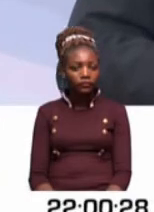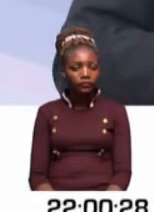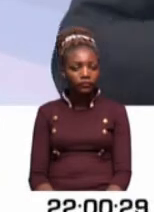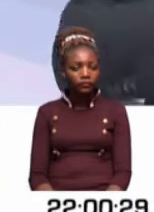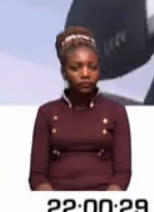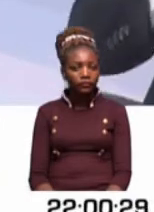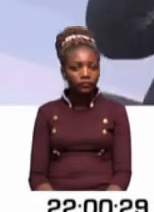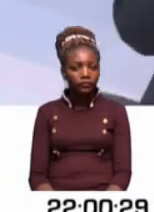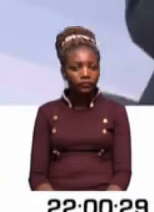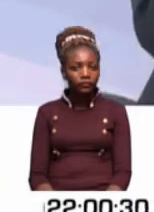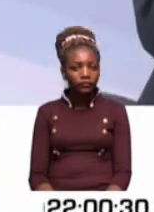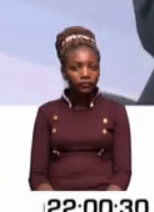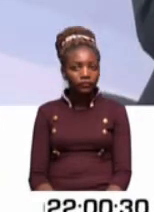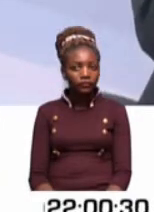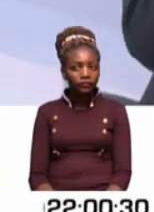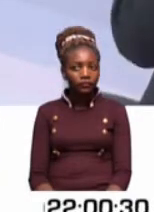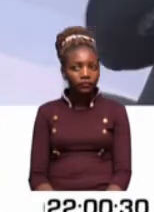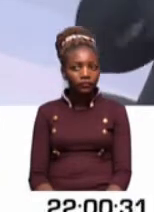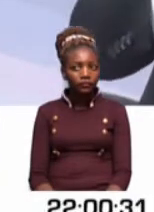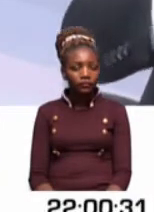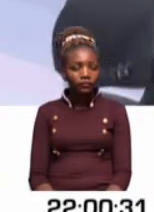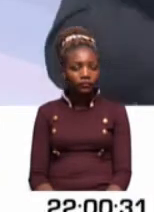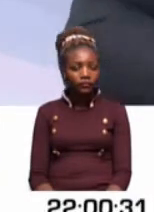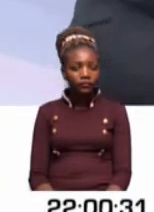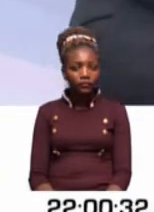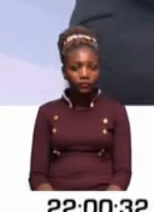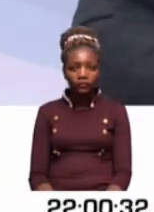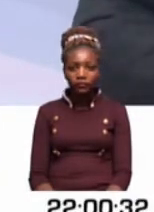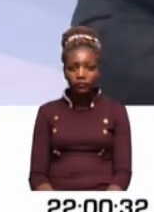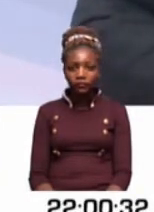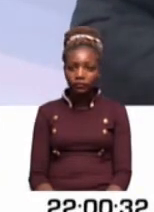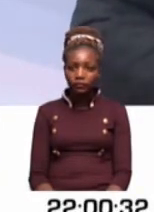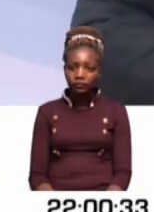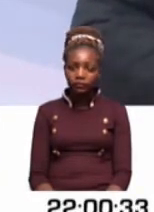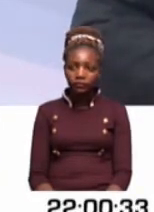this fairness on one side and what you are describing now?